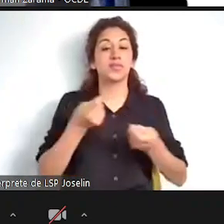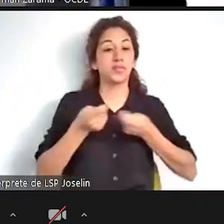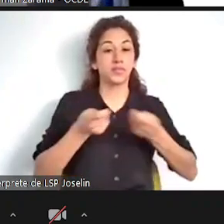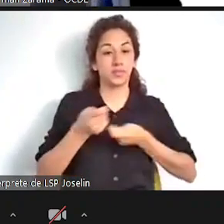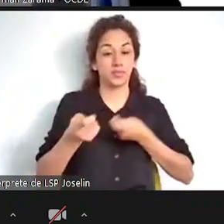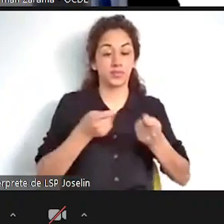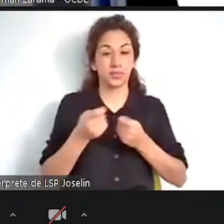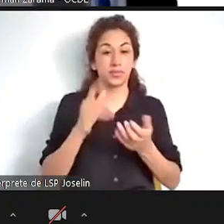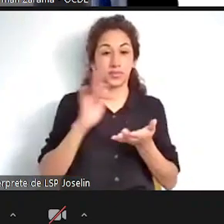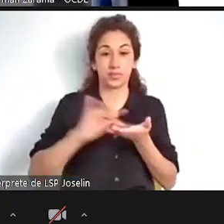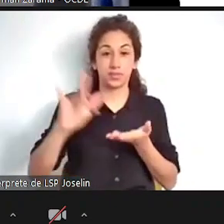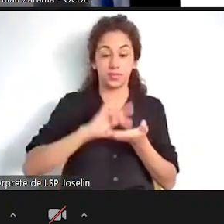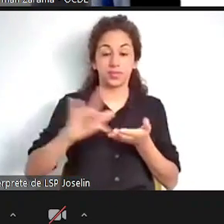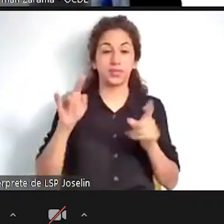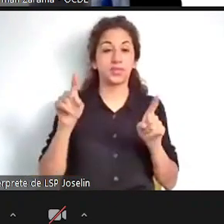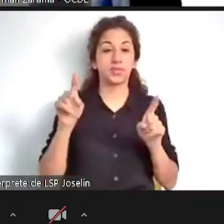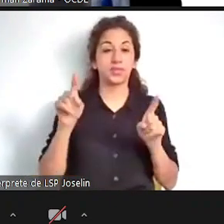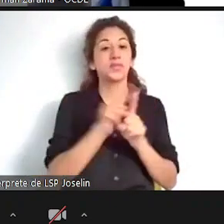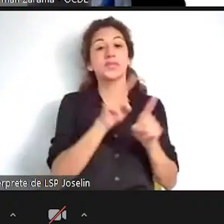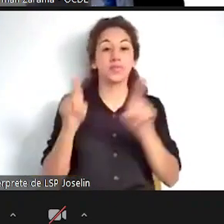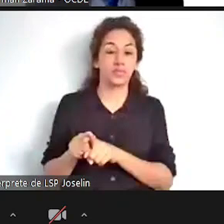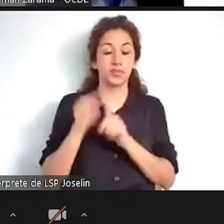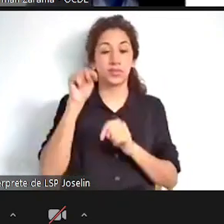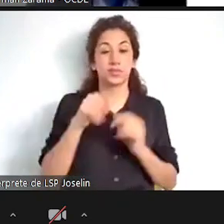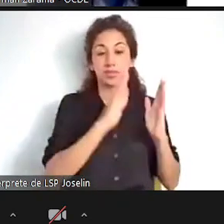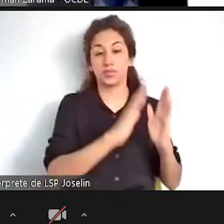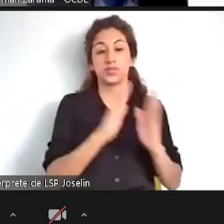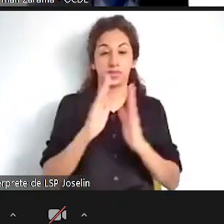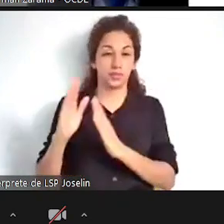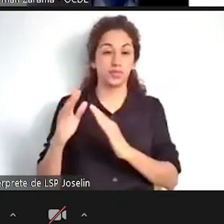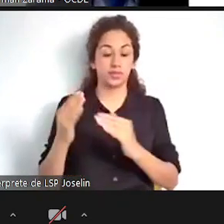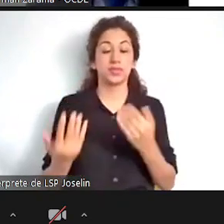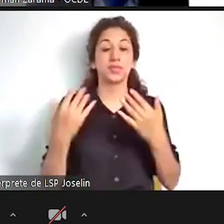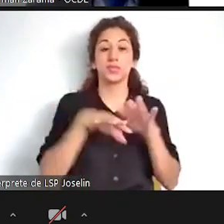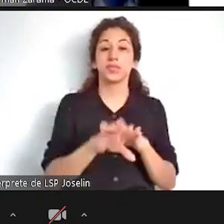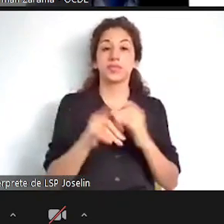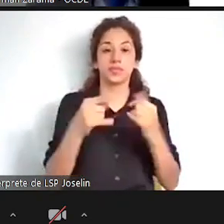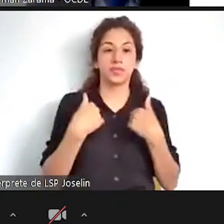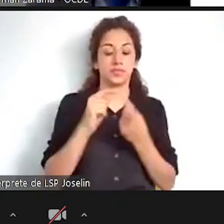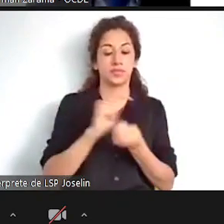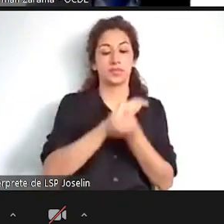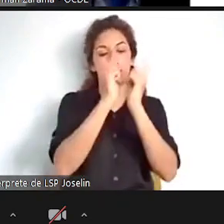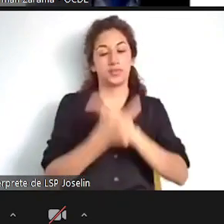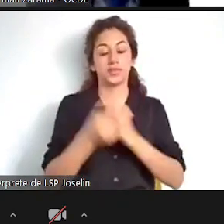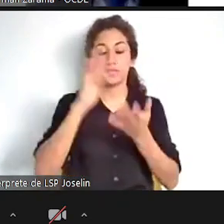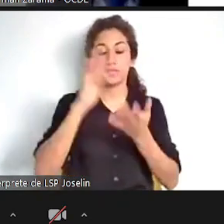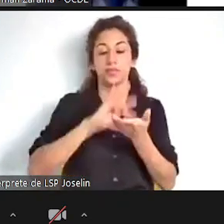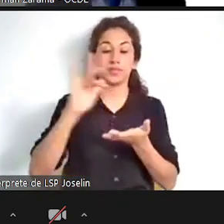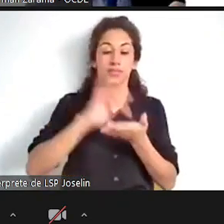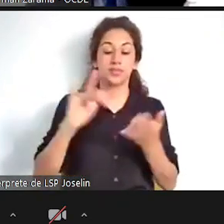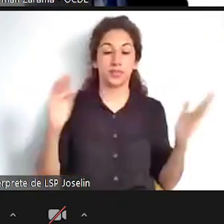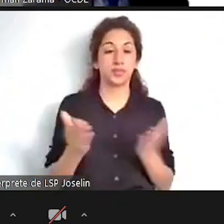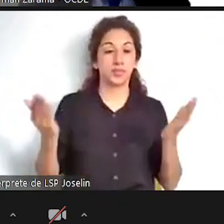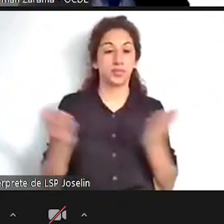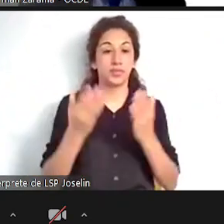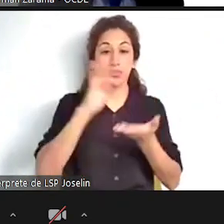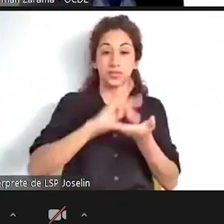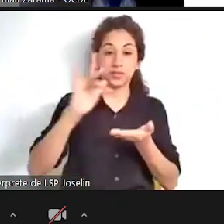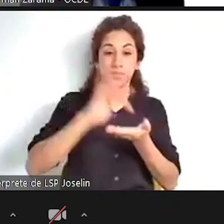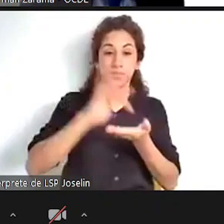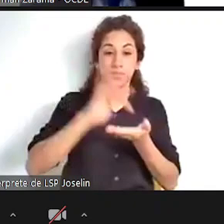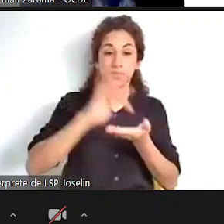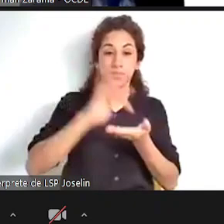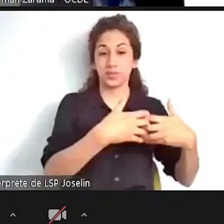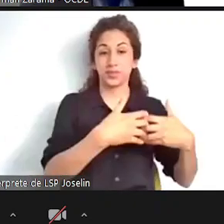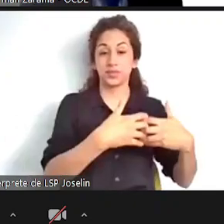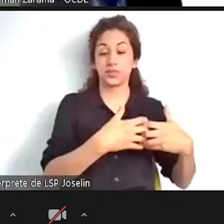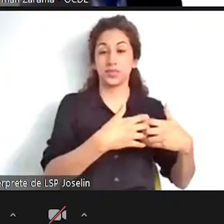without the digital government and we need to promote that equality with inclusive projects that can lead to the digital transformation